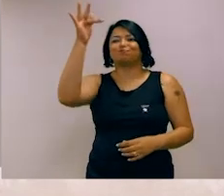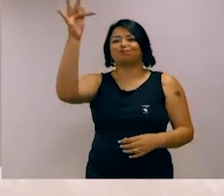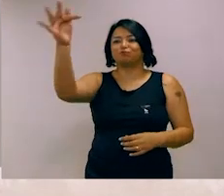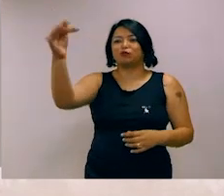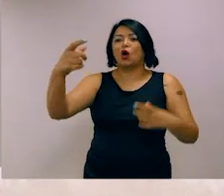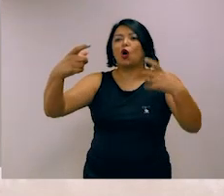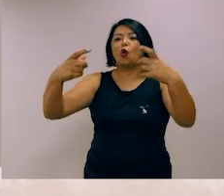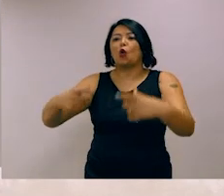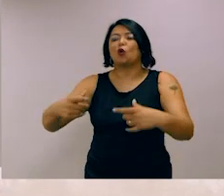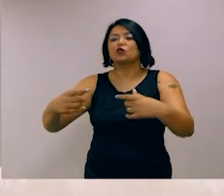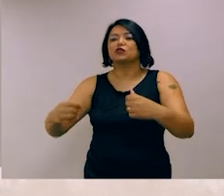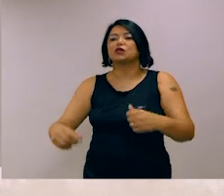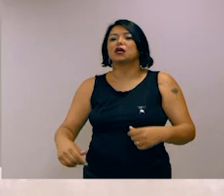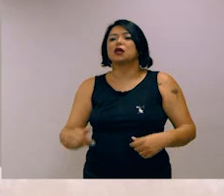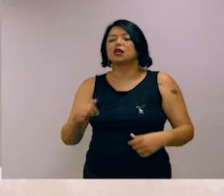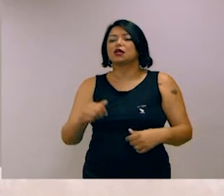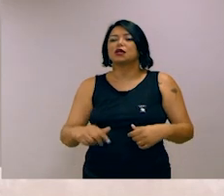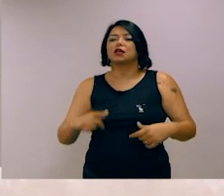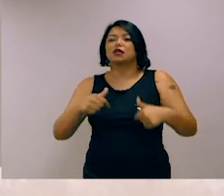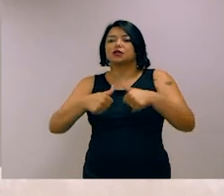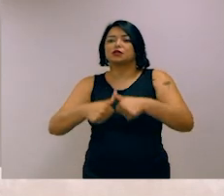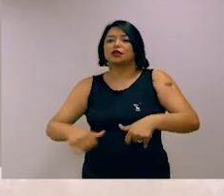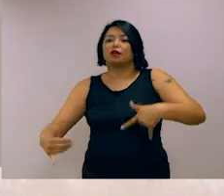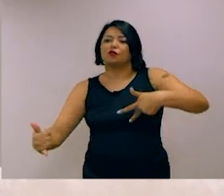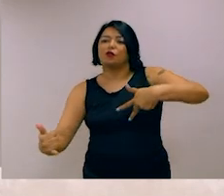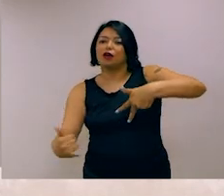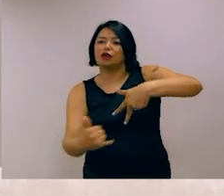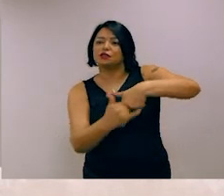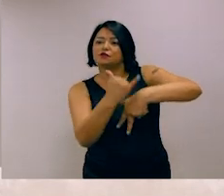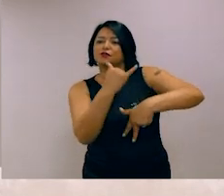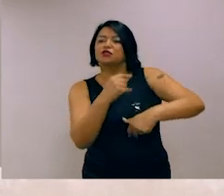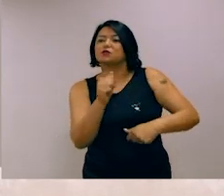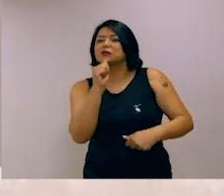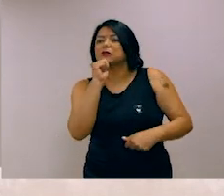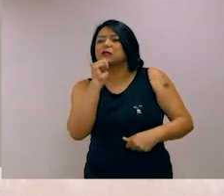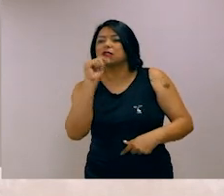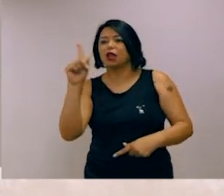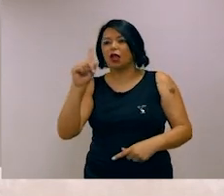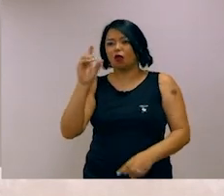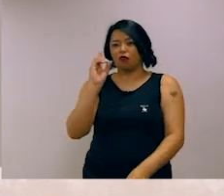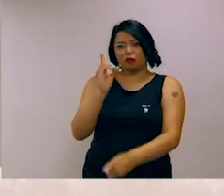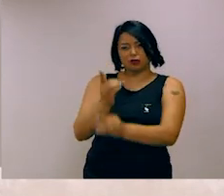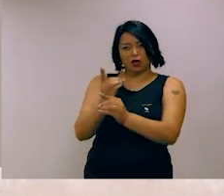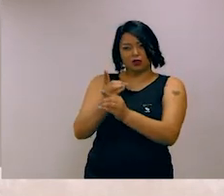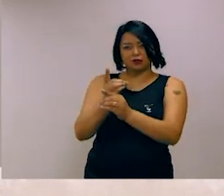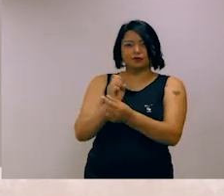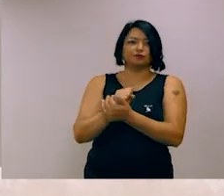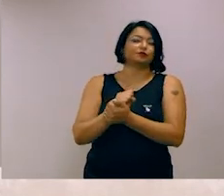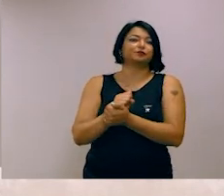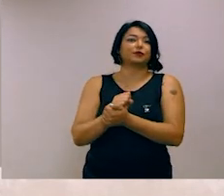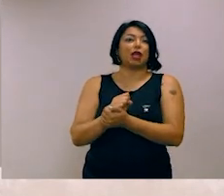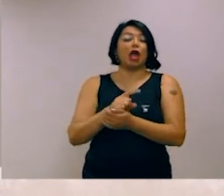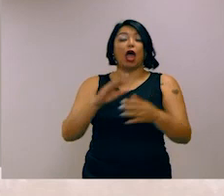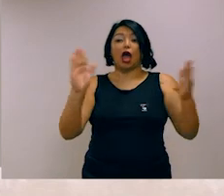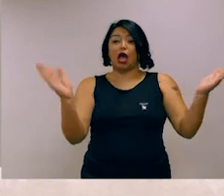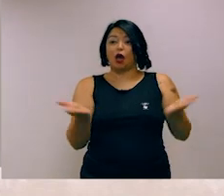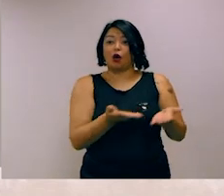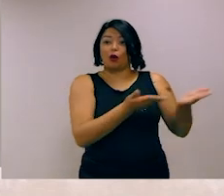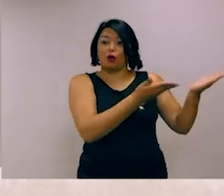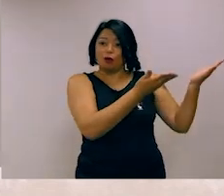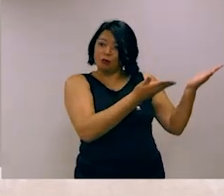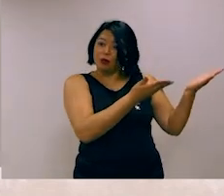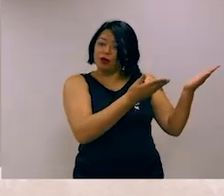the other person. Então, esse é o nosso produto. So this is our produce. It is